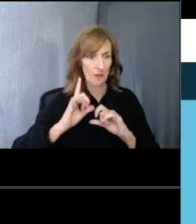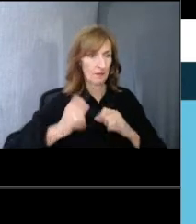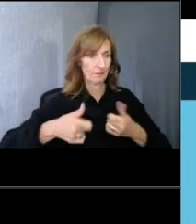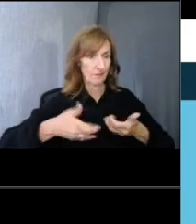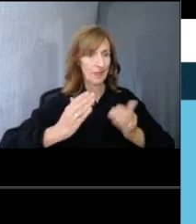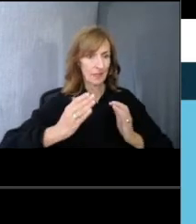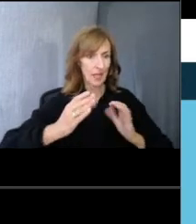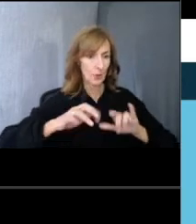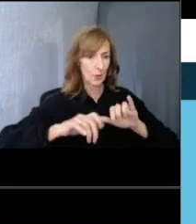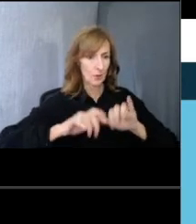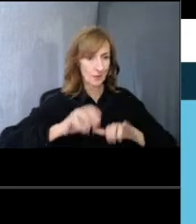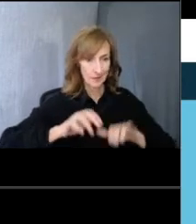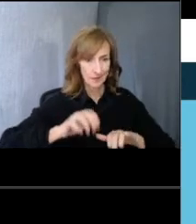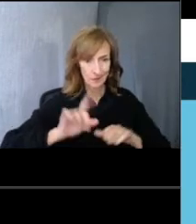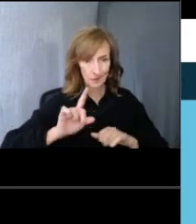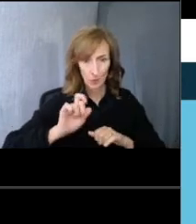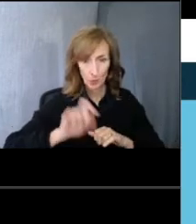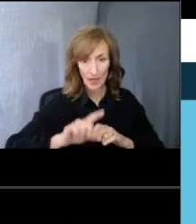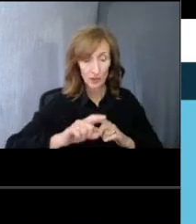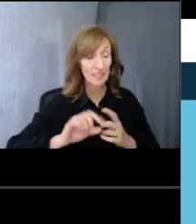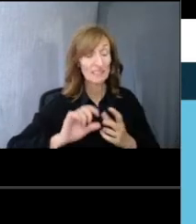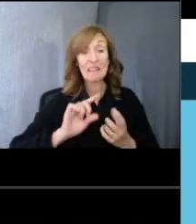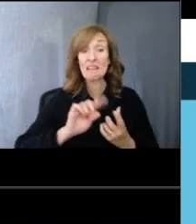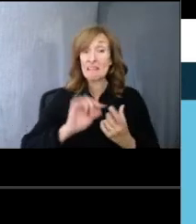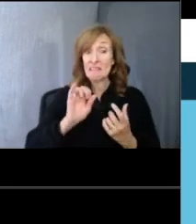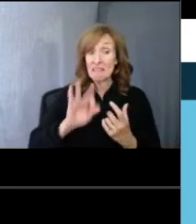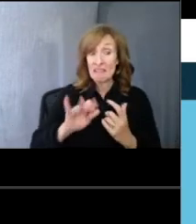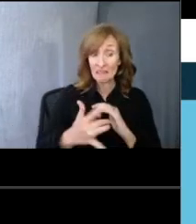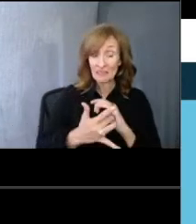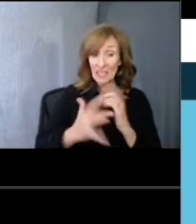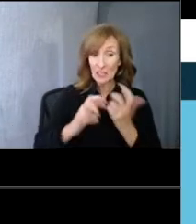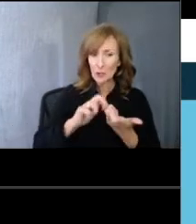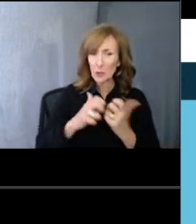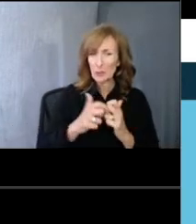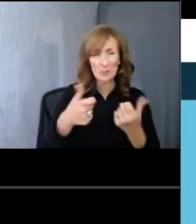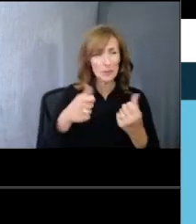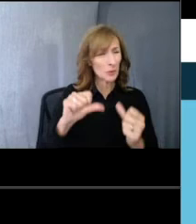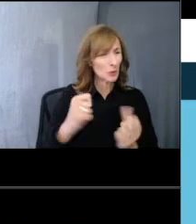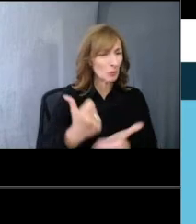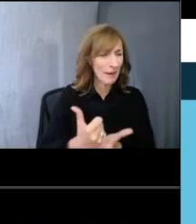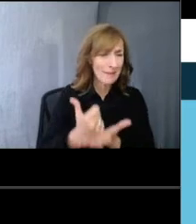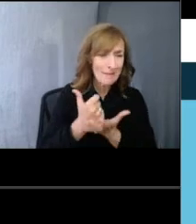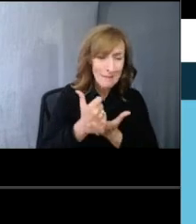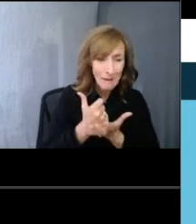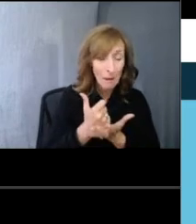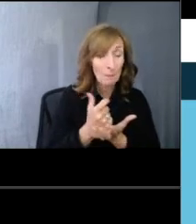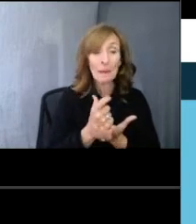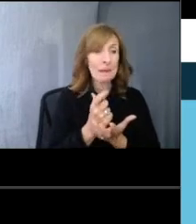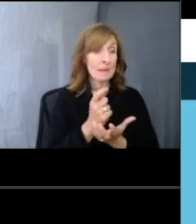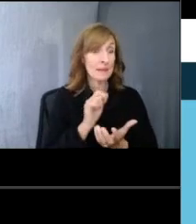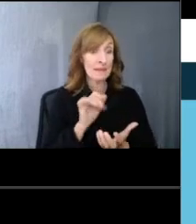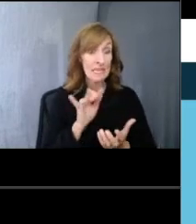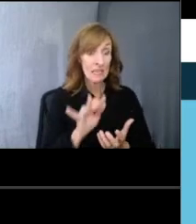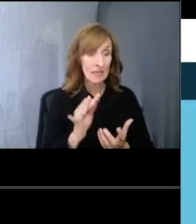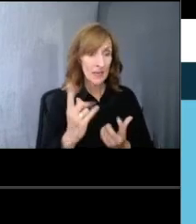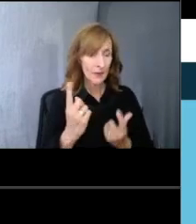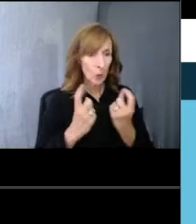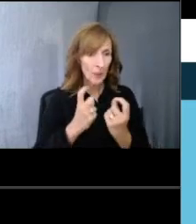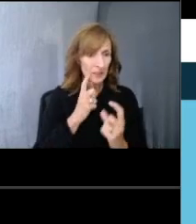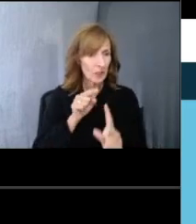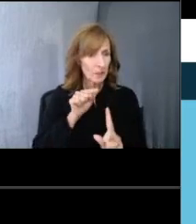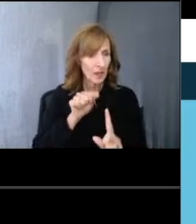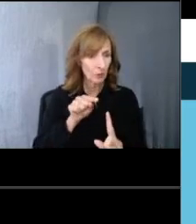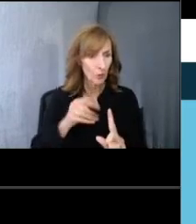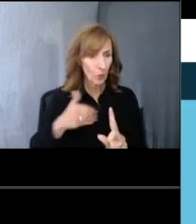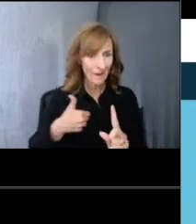we can't answer specific veterinary questions about your pet. If you have any health concerns, please speak with your family veterinarian